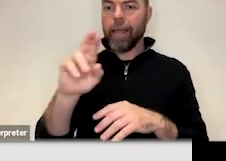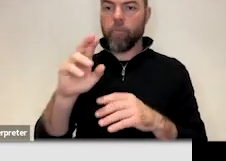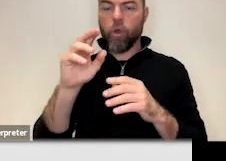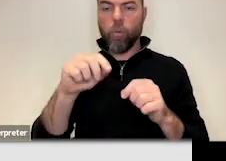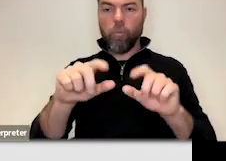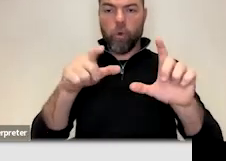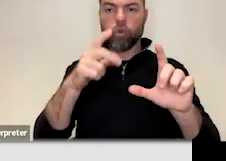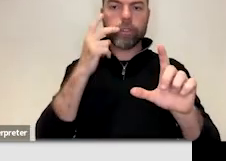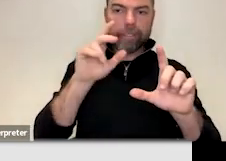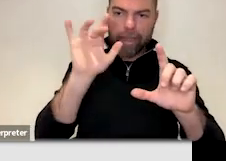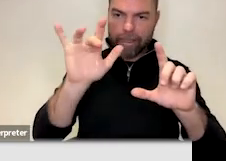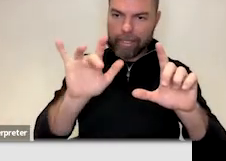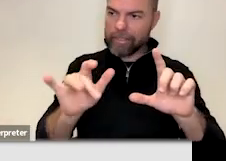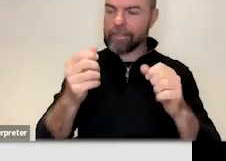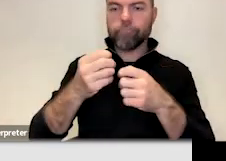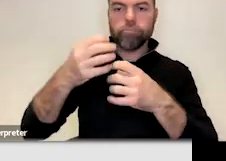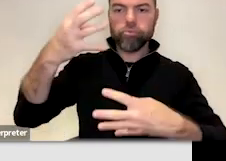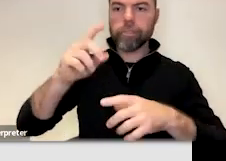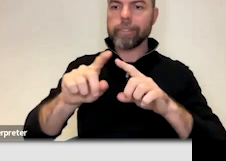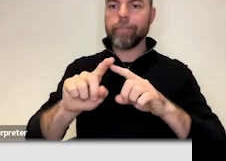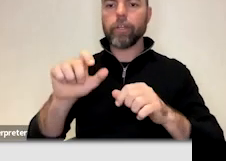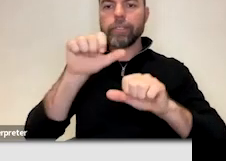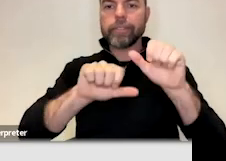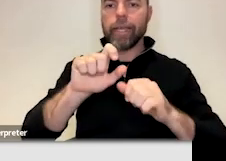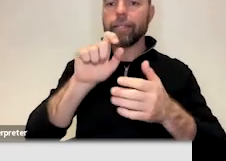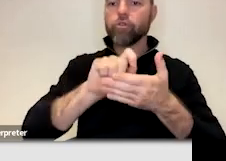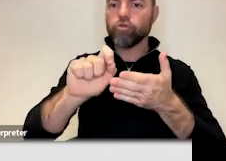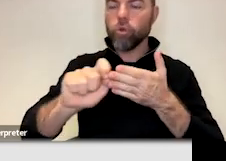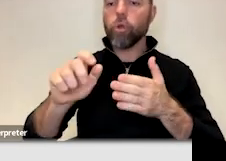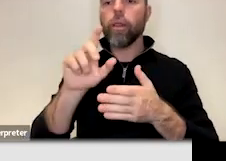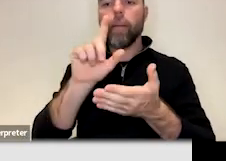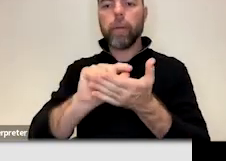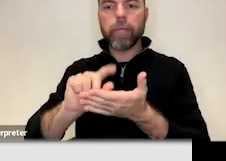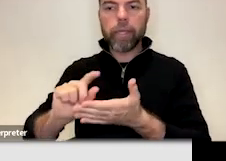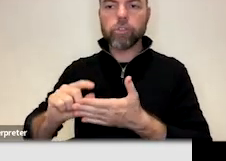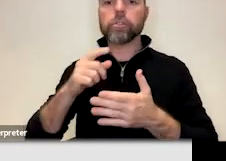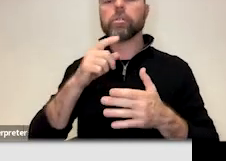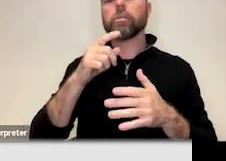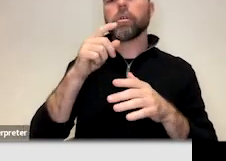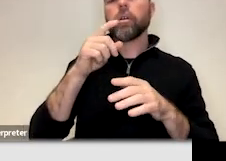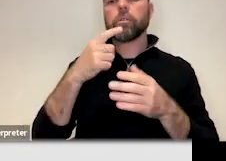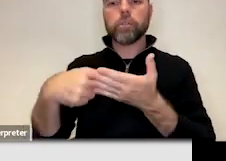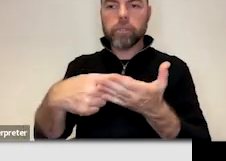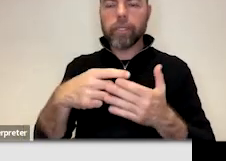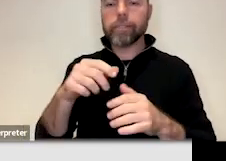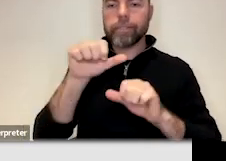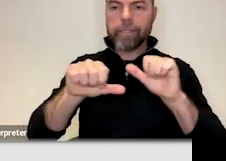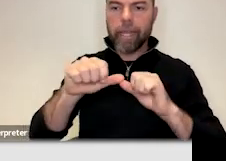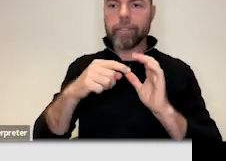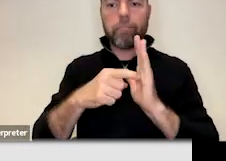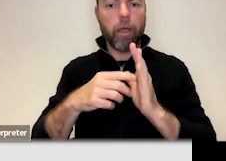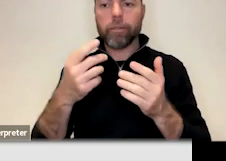links to dozens of scientific journal articles and peer-reviewed publications discussing the science and the modeling, sometimes in